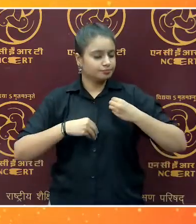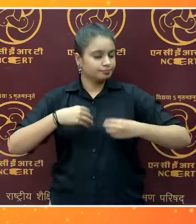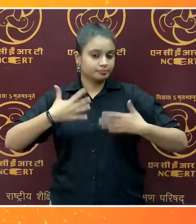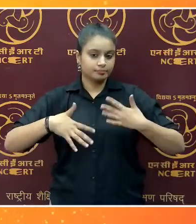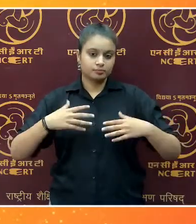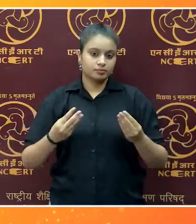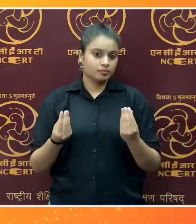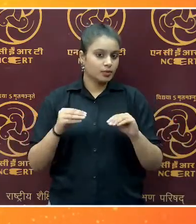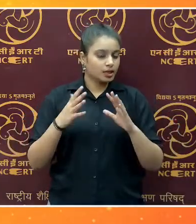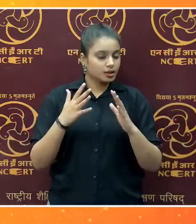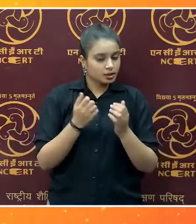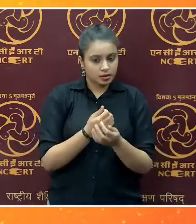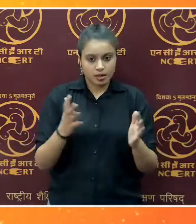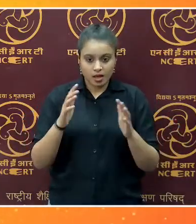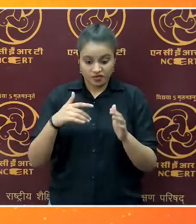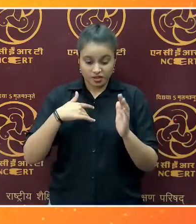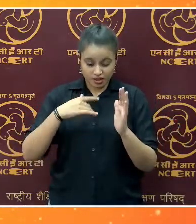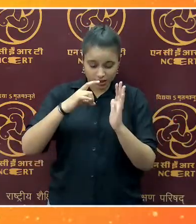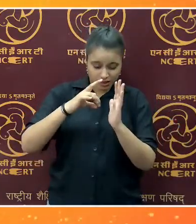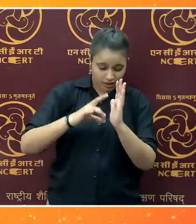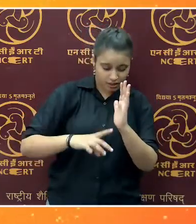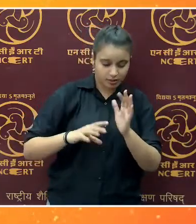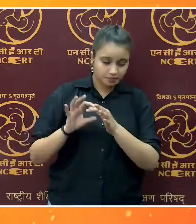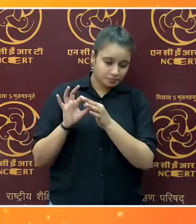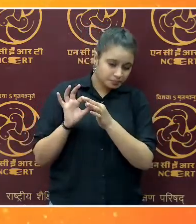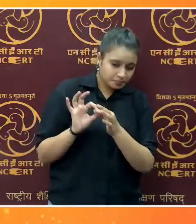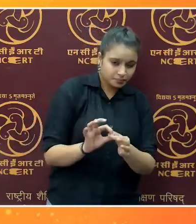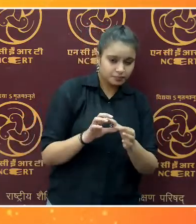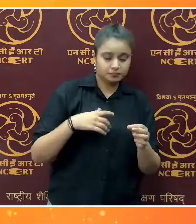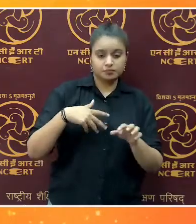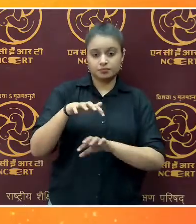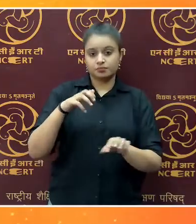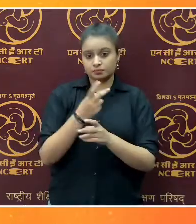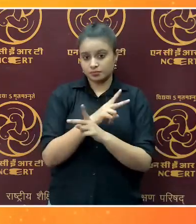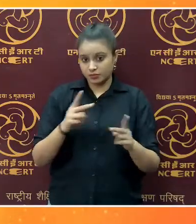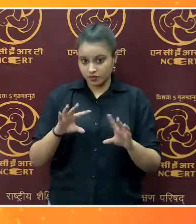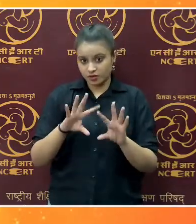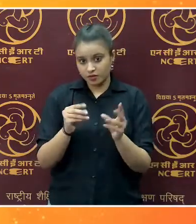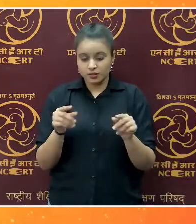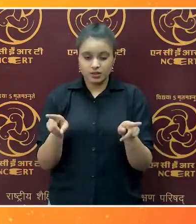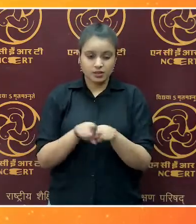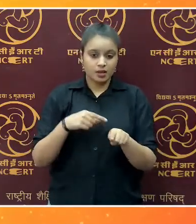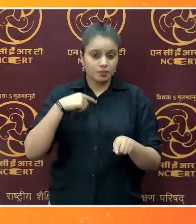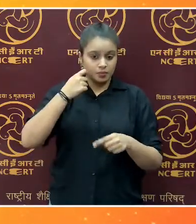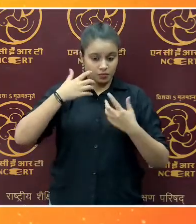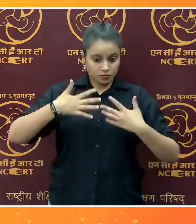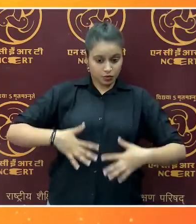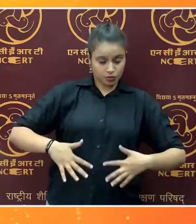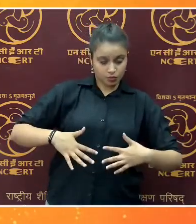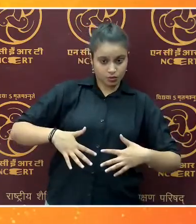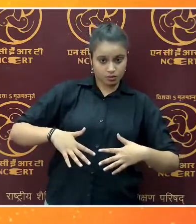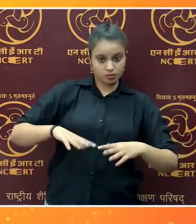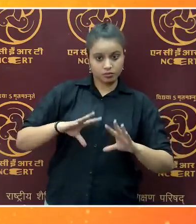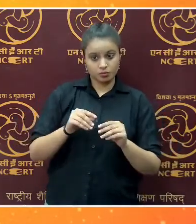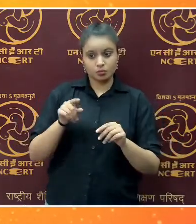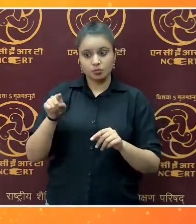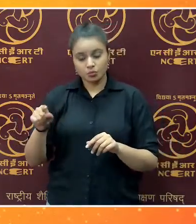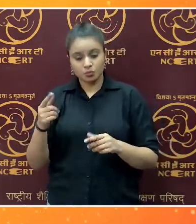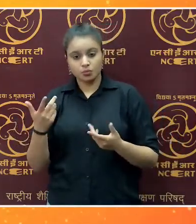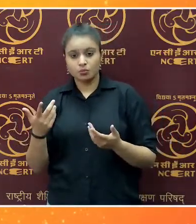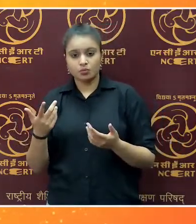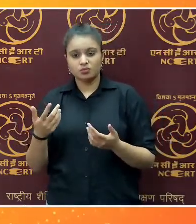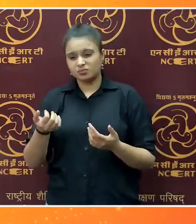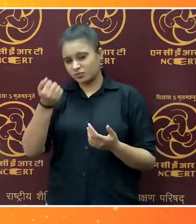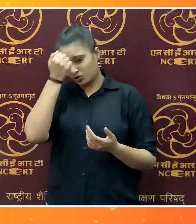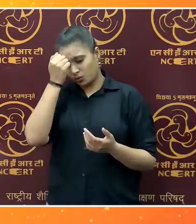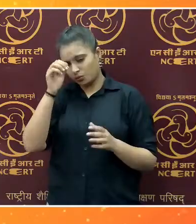he developed this deep empathy for animals. Thought that human beings are eminently inane and stupid, and